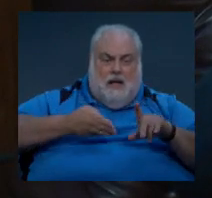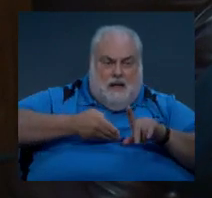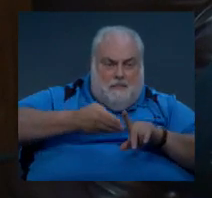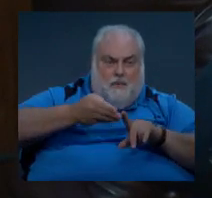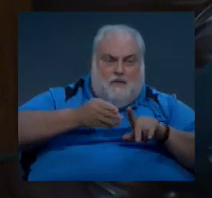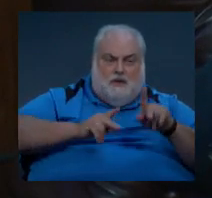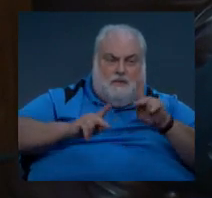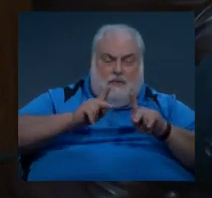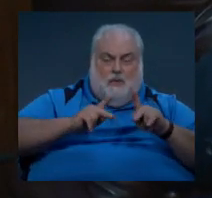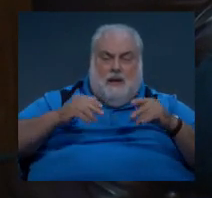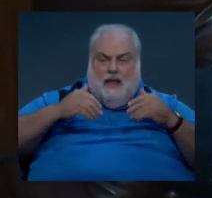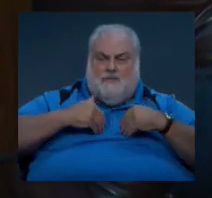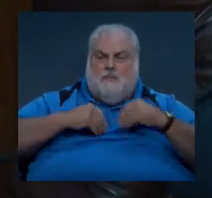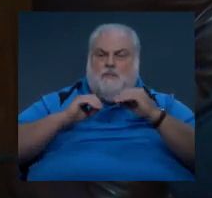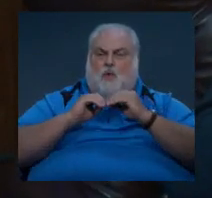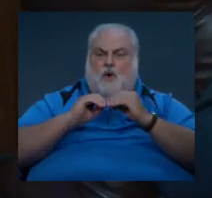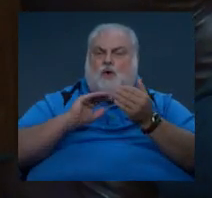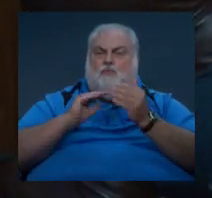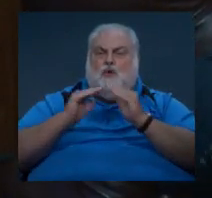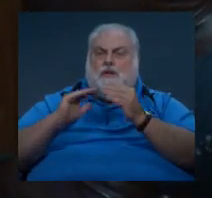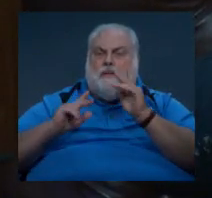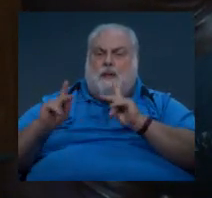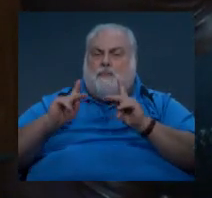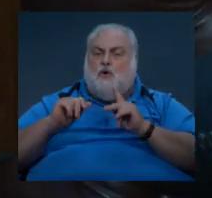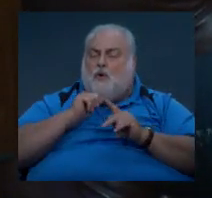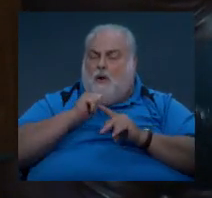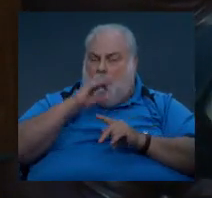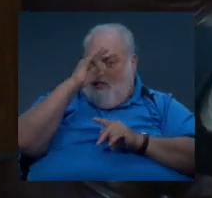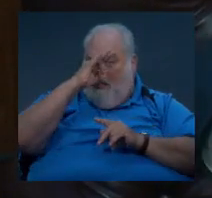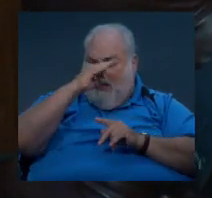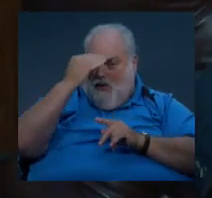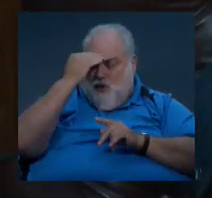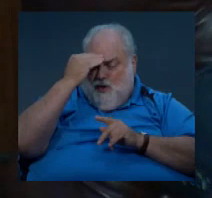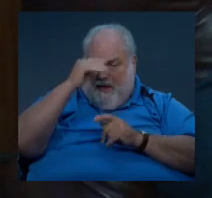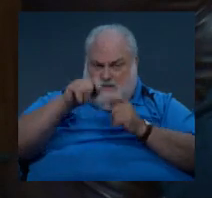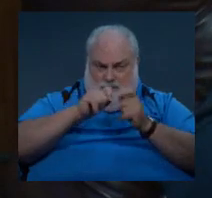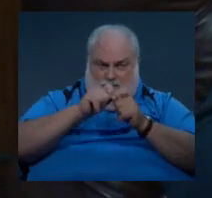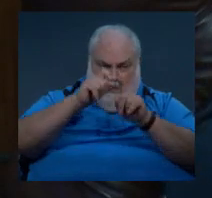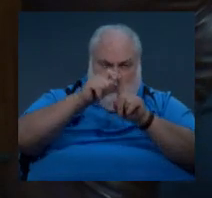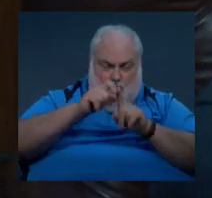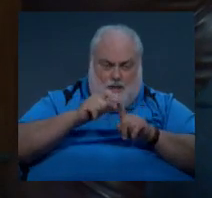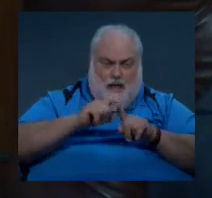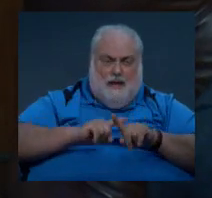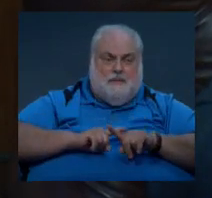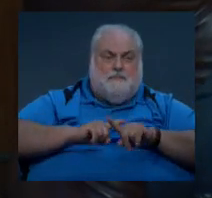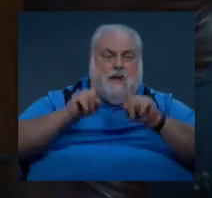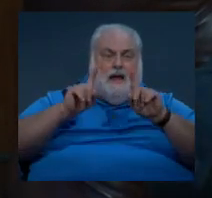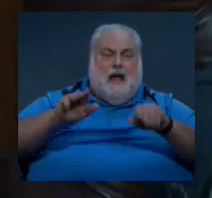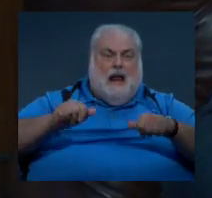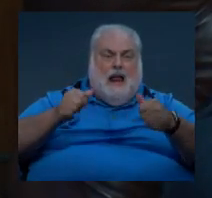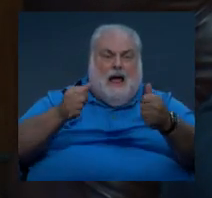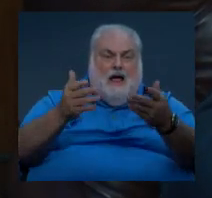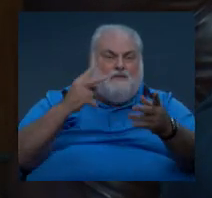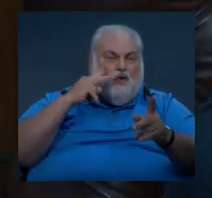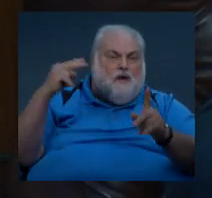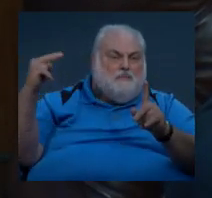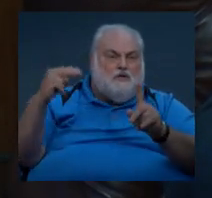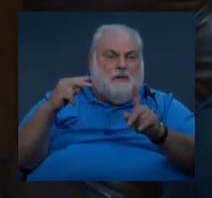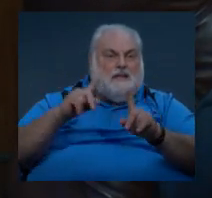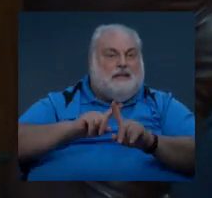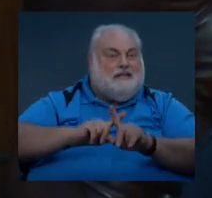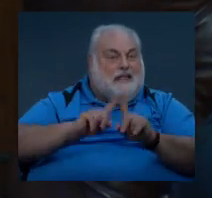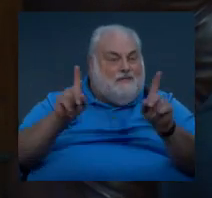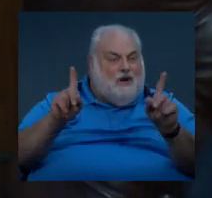lay people on there who don't know the jargon, who maybe have a different perspective on it is good to give the diversity of background on